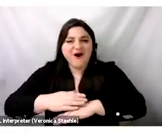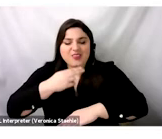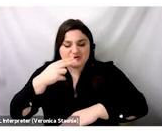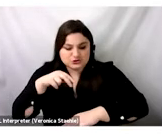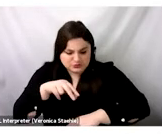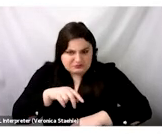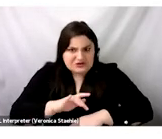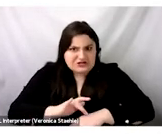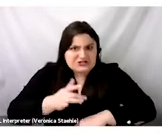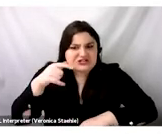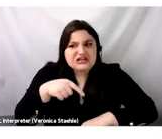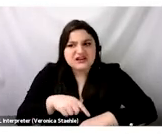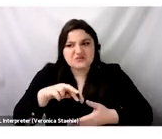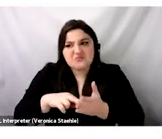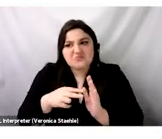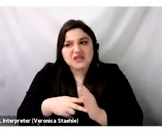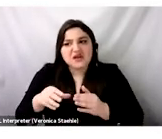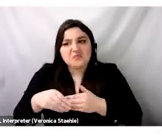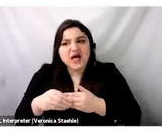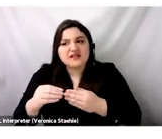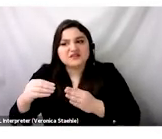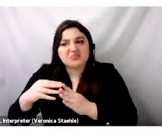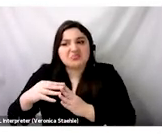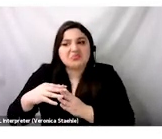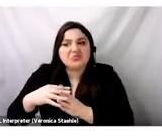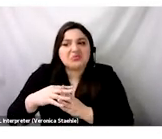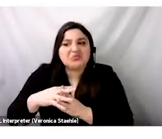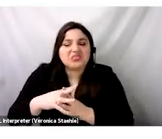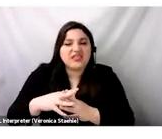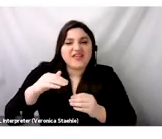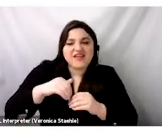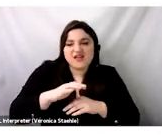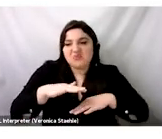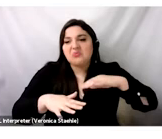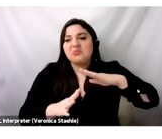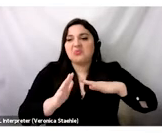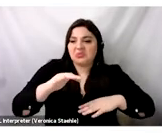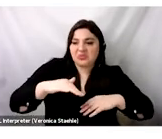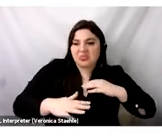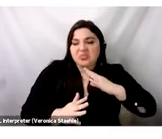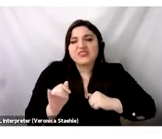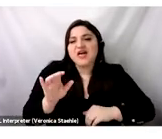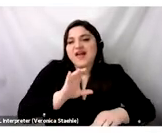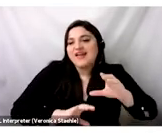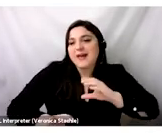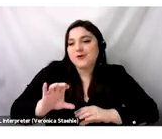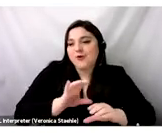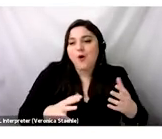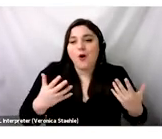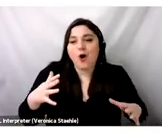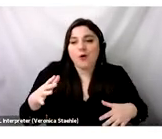terrified. So there's plastic itself, like the chemicals inside of plastic that we are going to talk